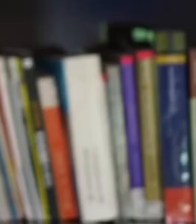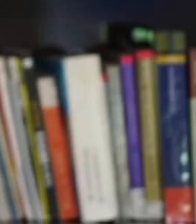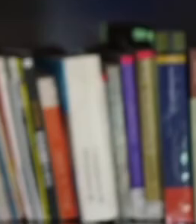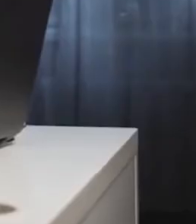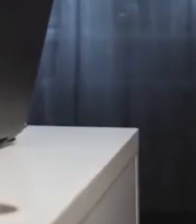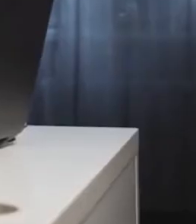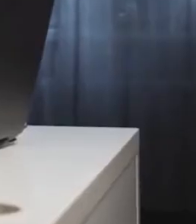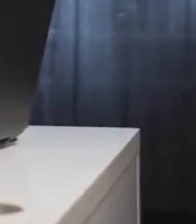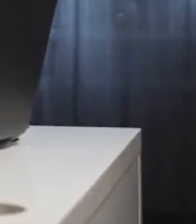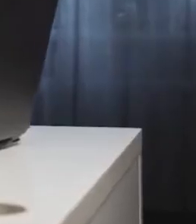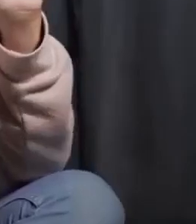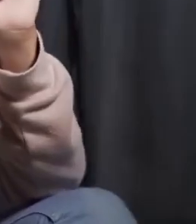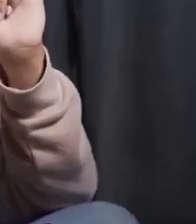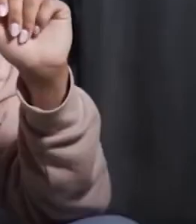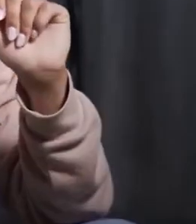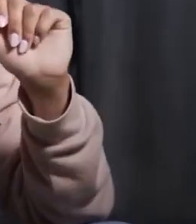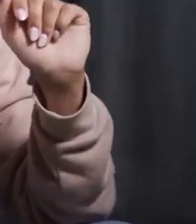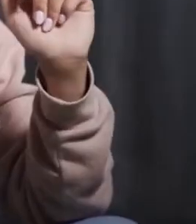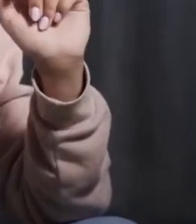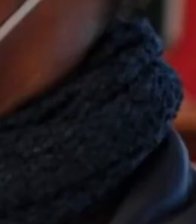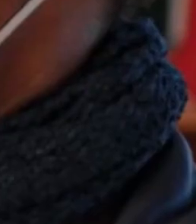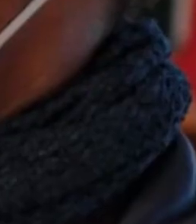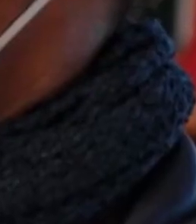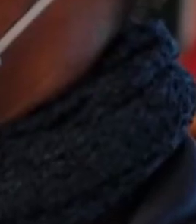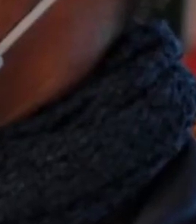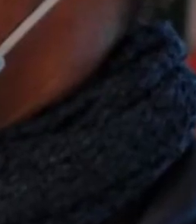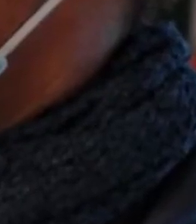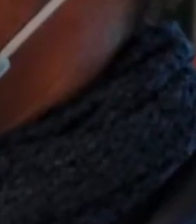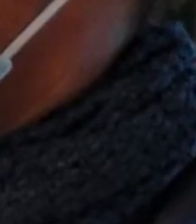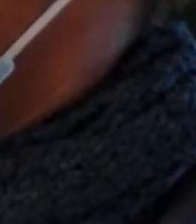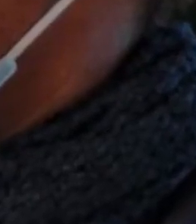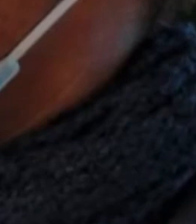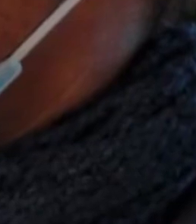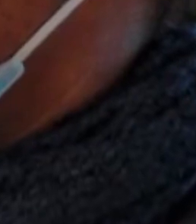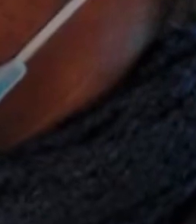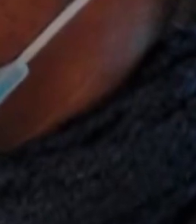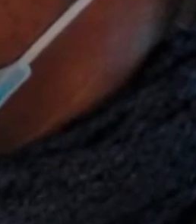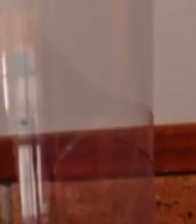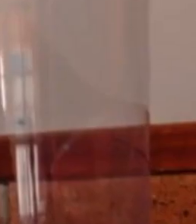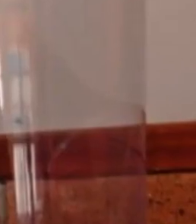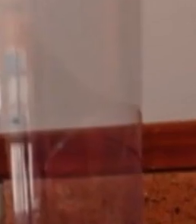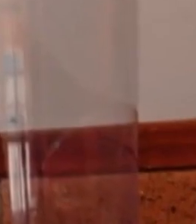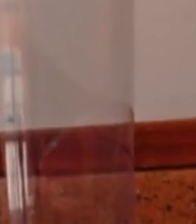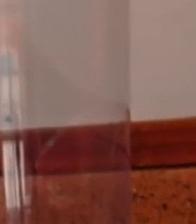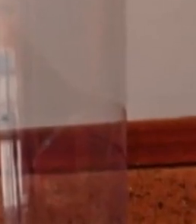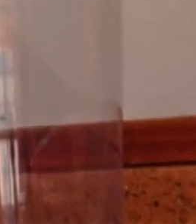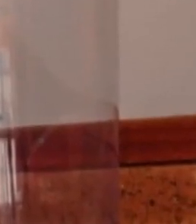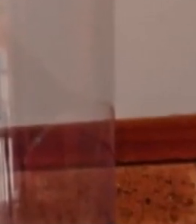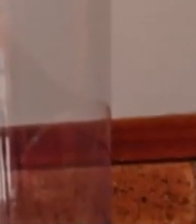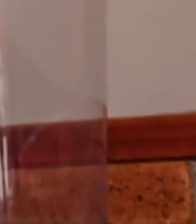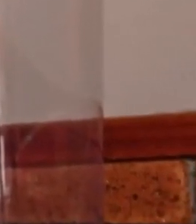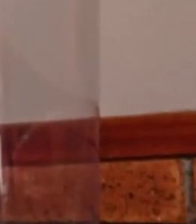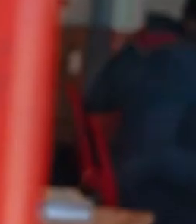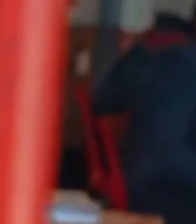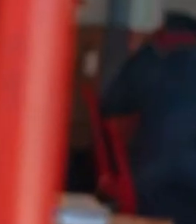you are the hope and the future of our country and I'm so proud of you for coming this far no matter the outcome